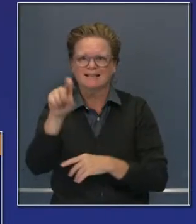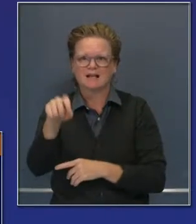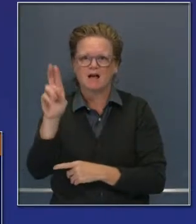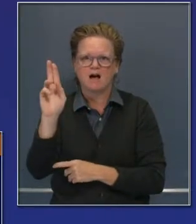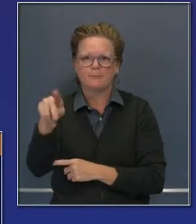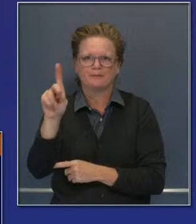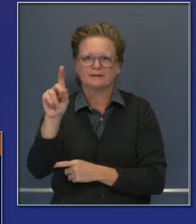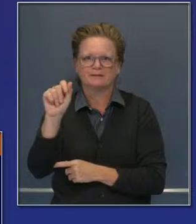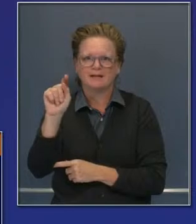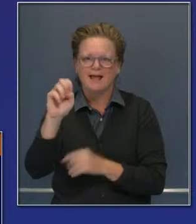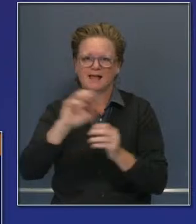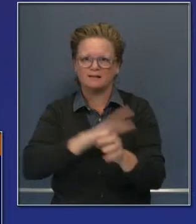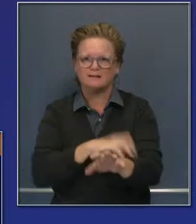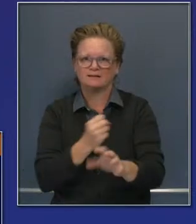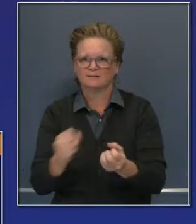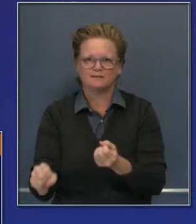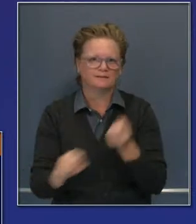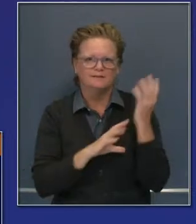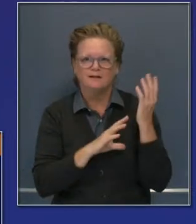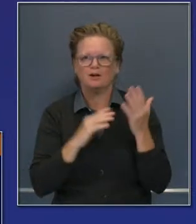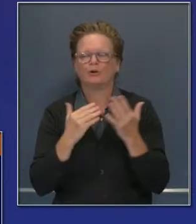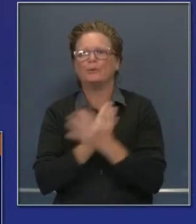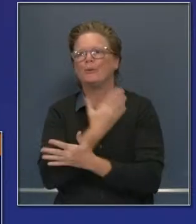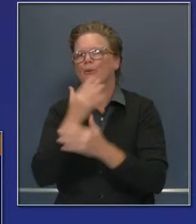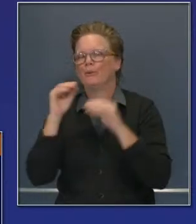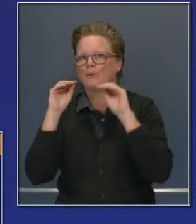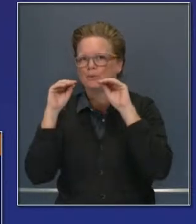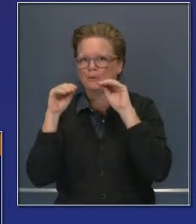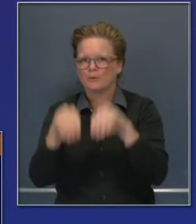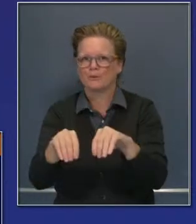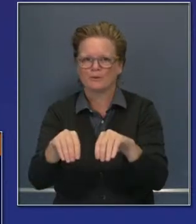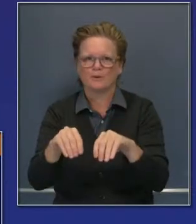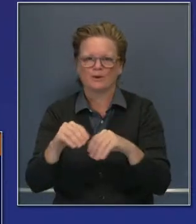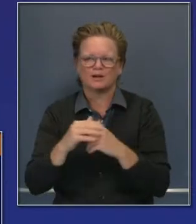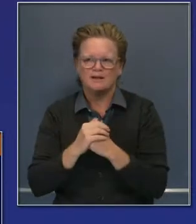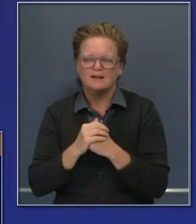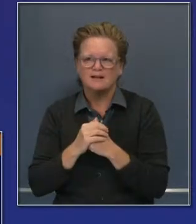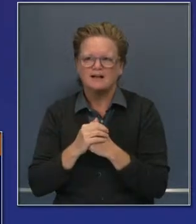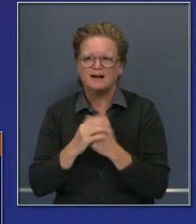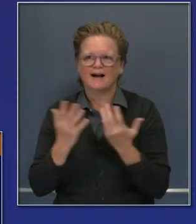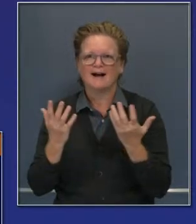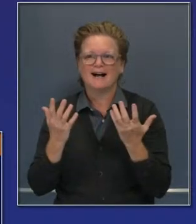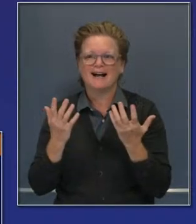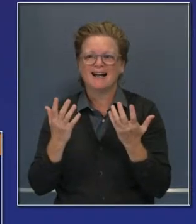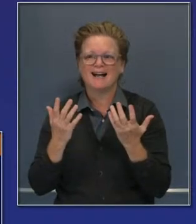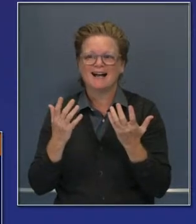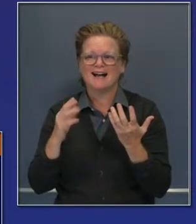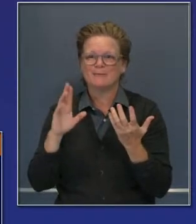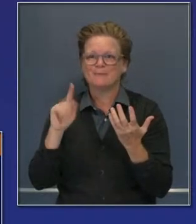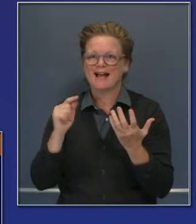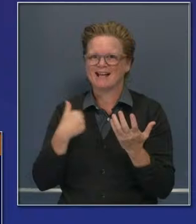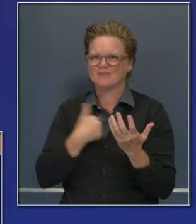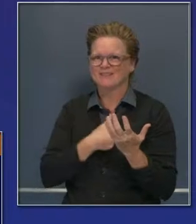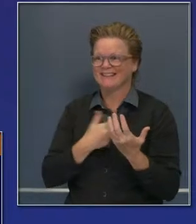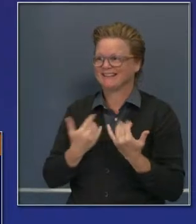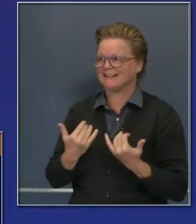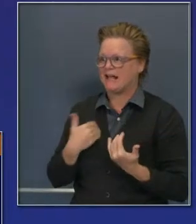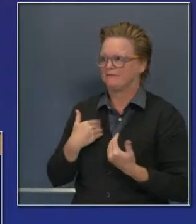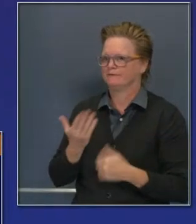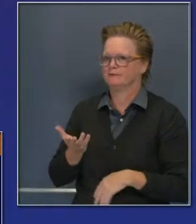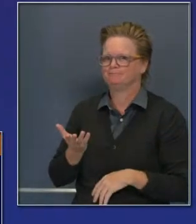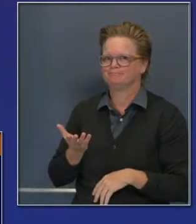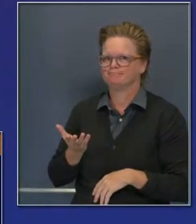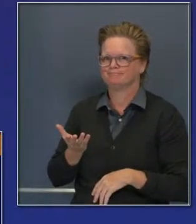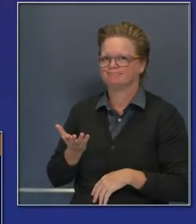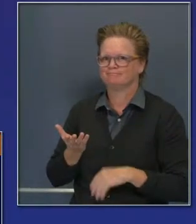to the waste bin of history. But nonetheless, we inherited a little bit of that waste bin, and as a consequence, we've been trying to patch